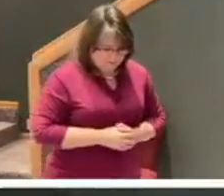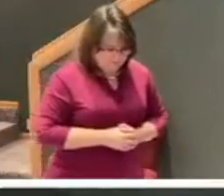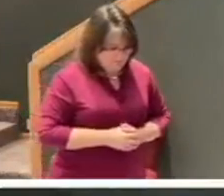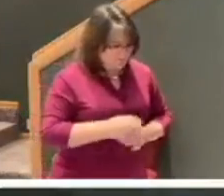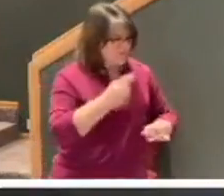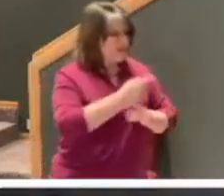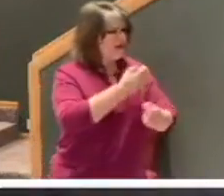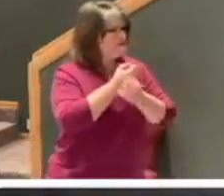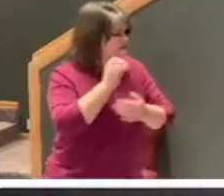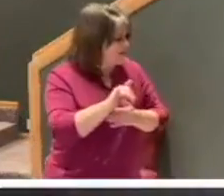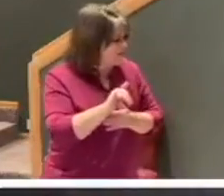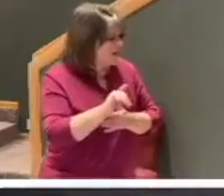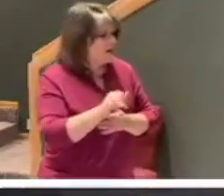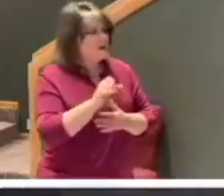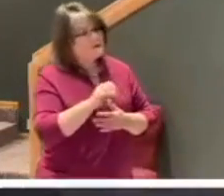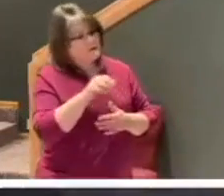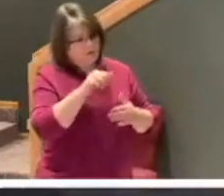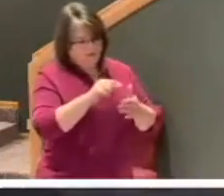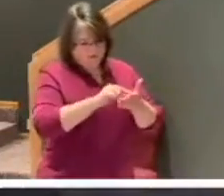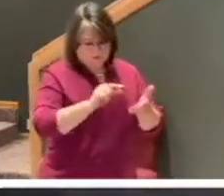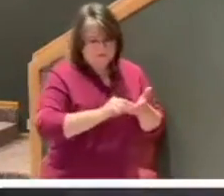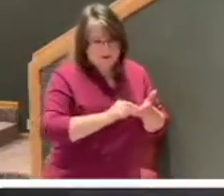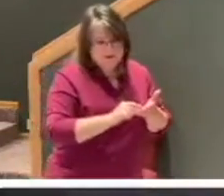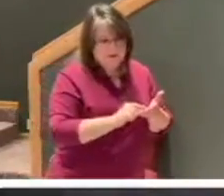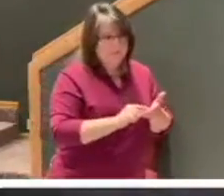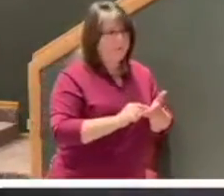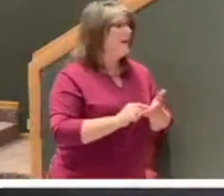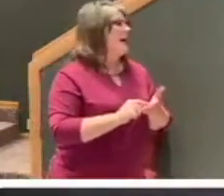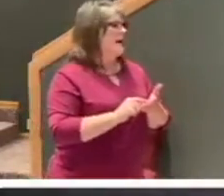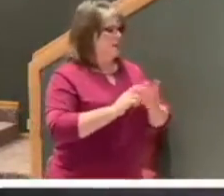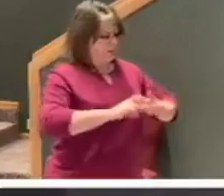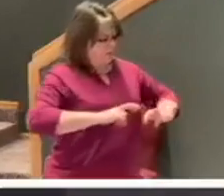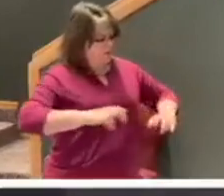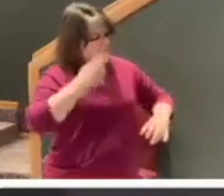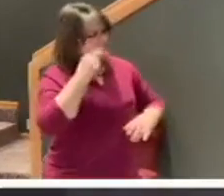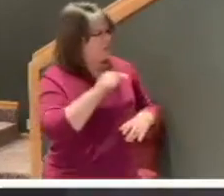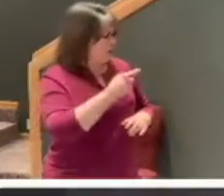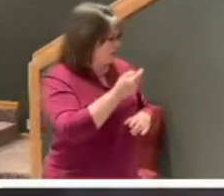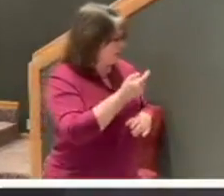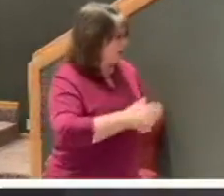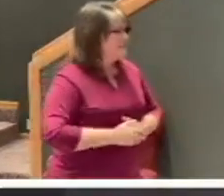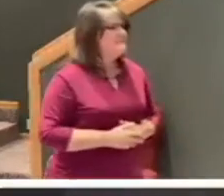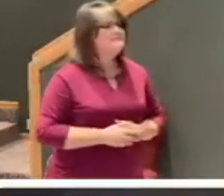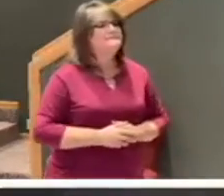I just love that. And so in this passage, and let me break down this passage for you a little bit.